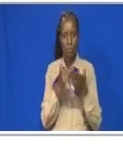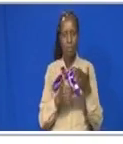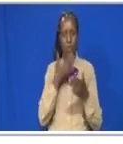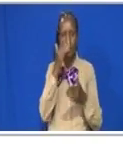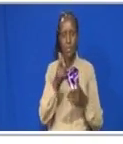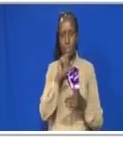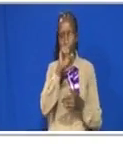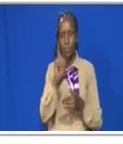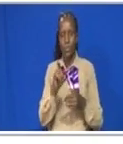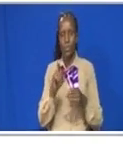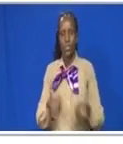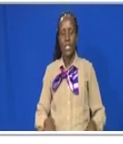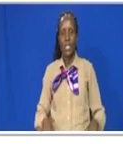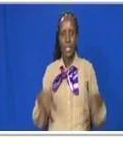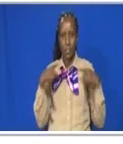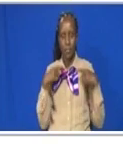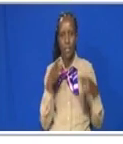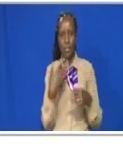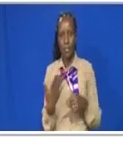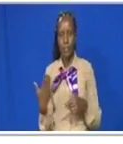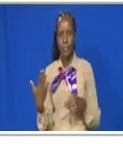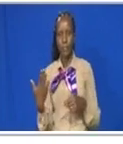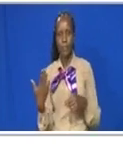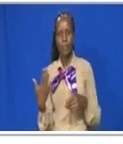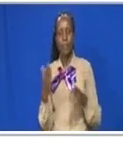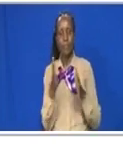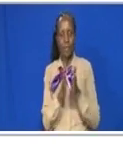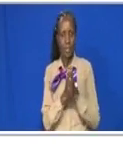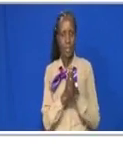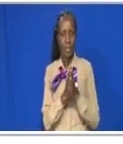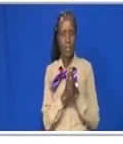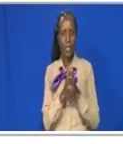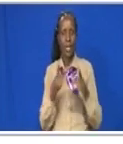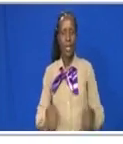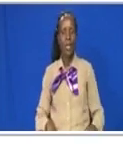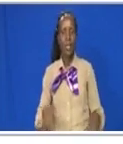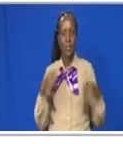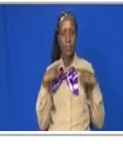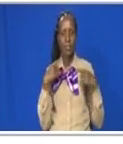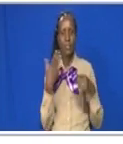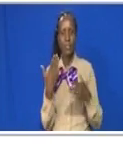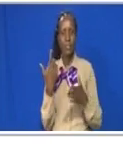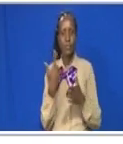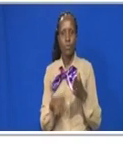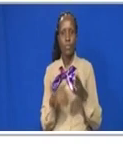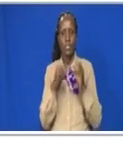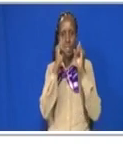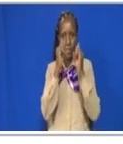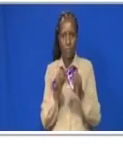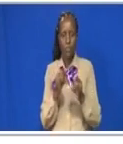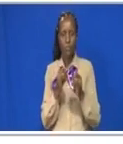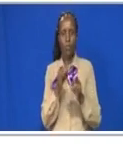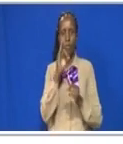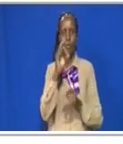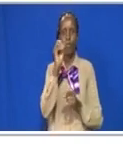is living things. And a living thing is an individual form